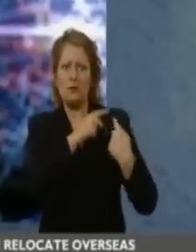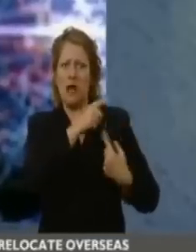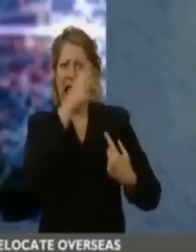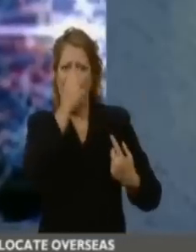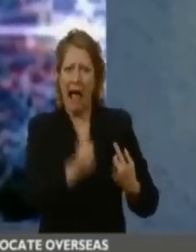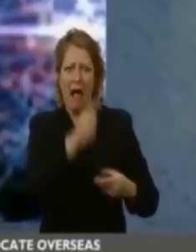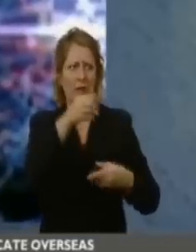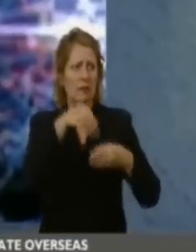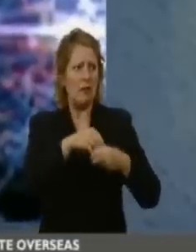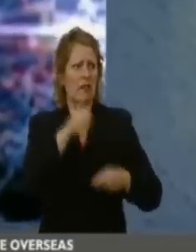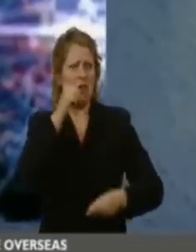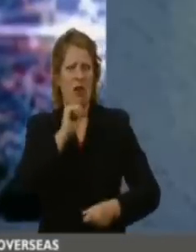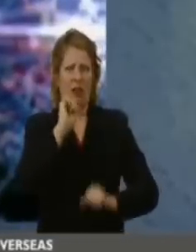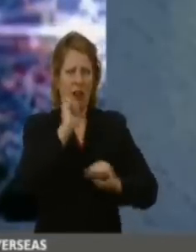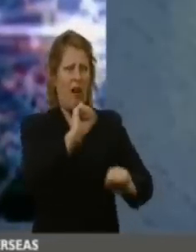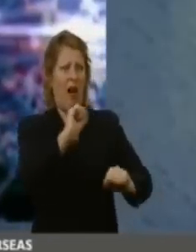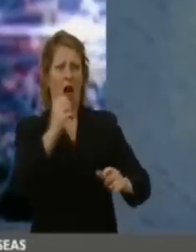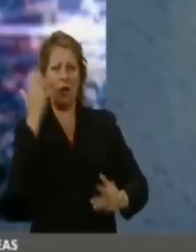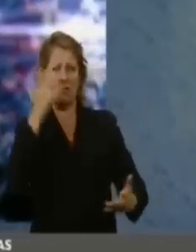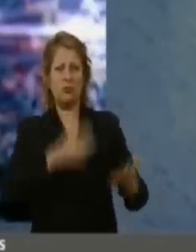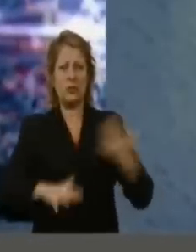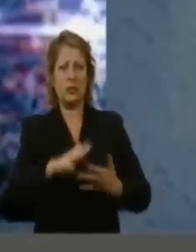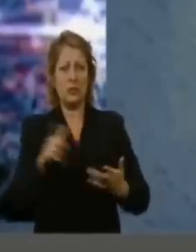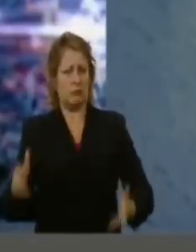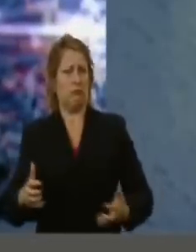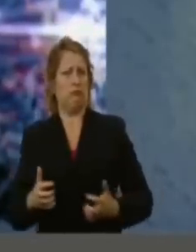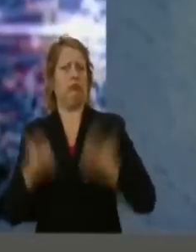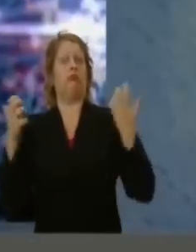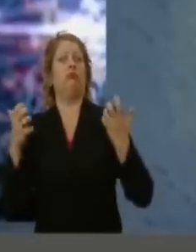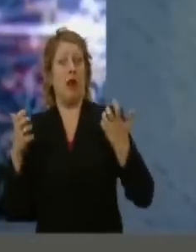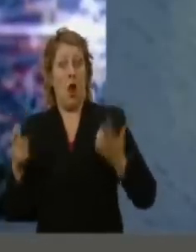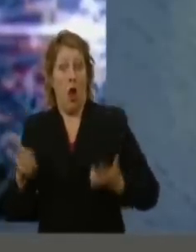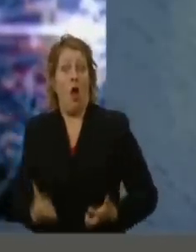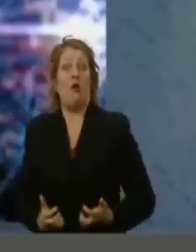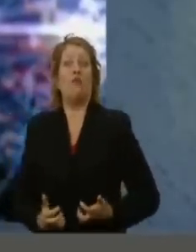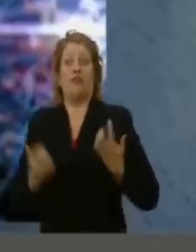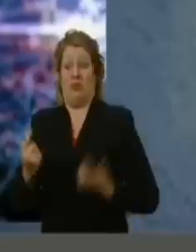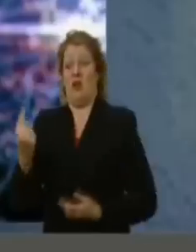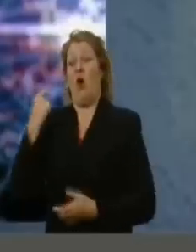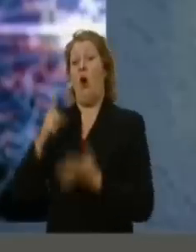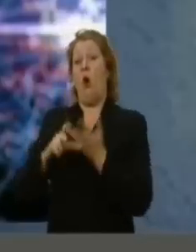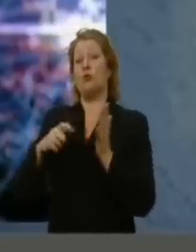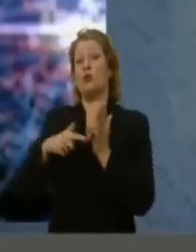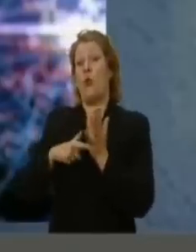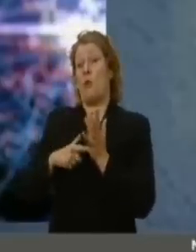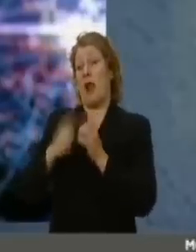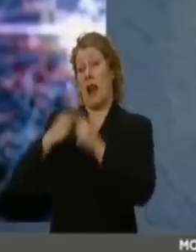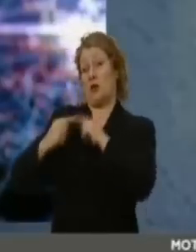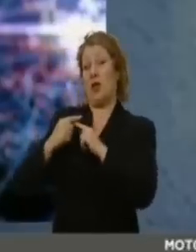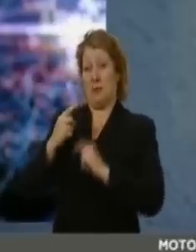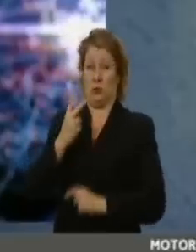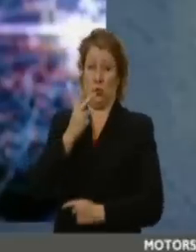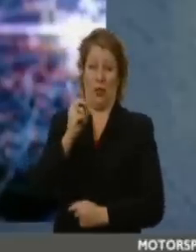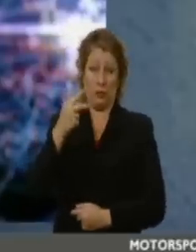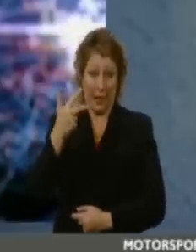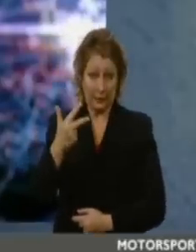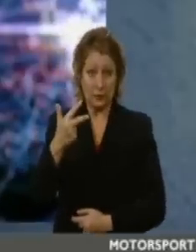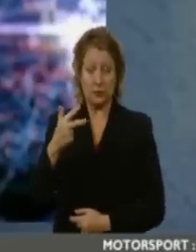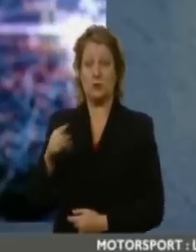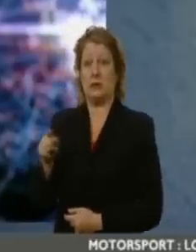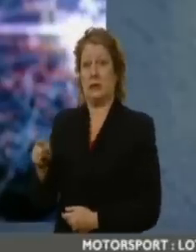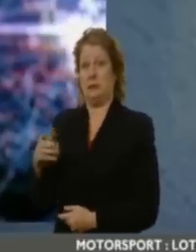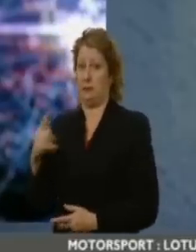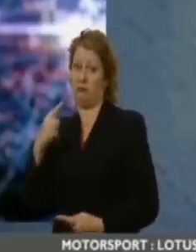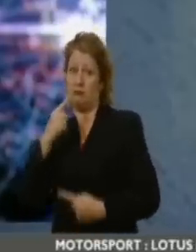their own countries. And as he became more indignant, in October of last year, of 2008, he went and testified against